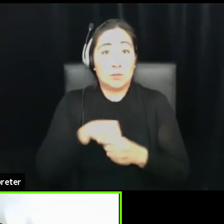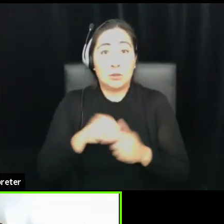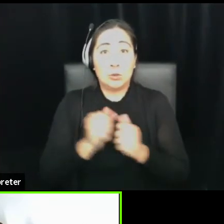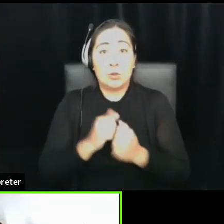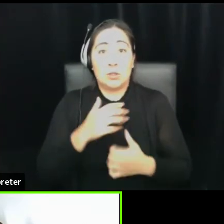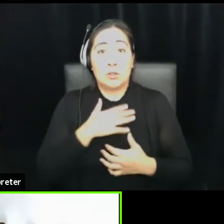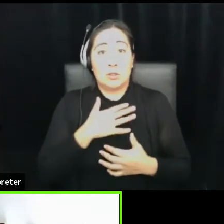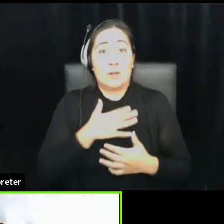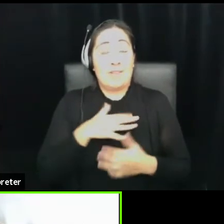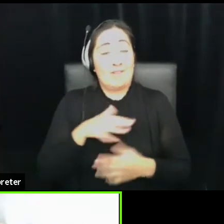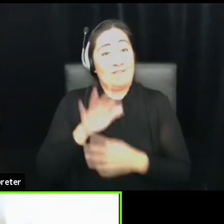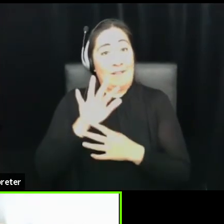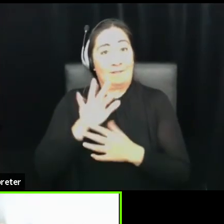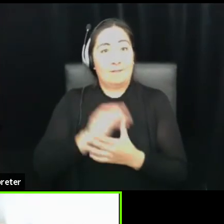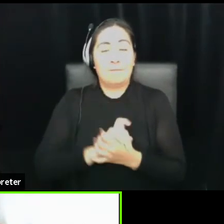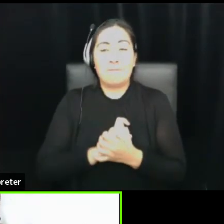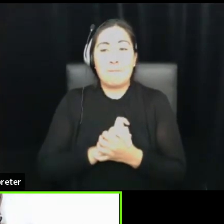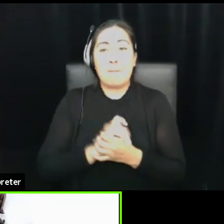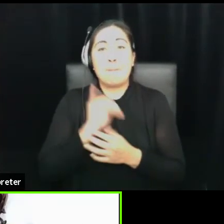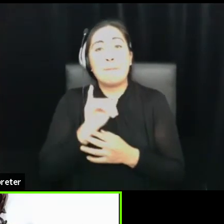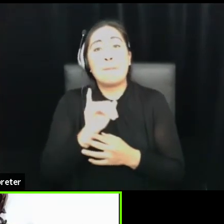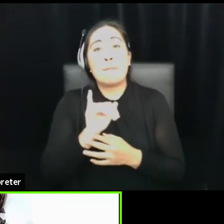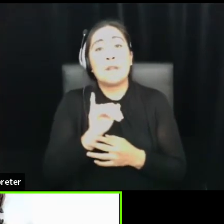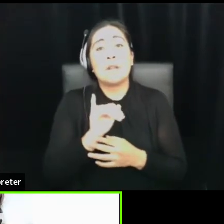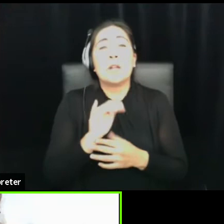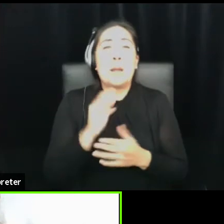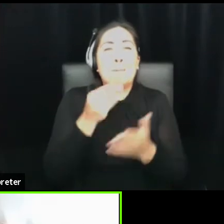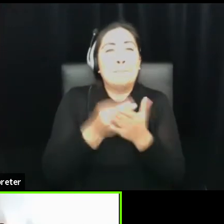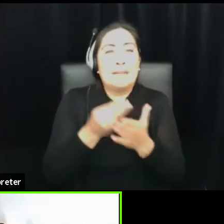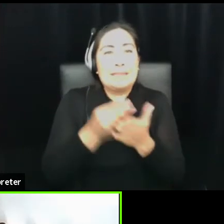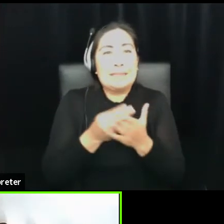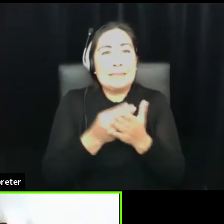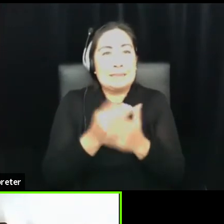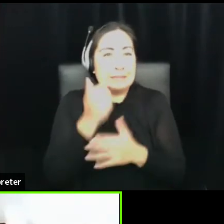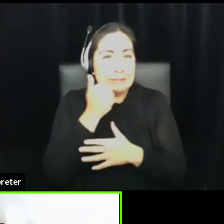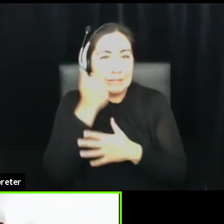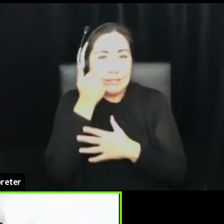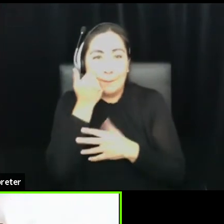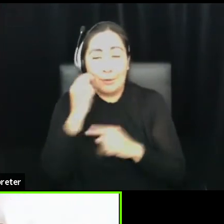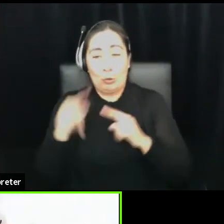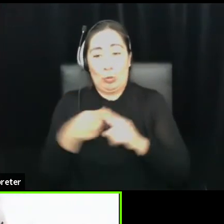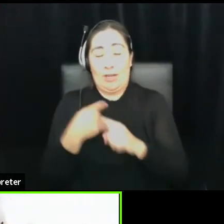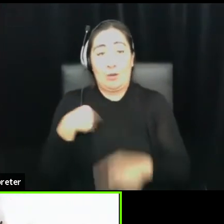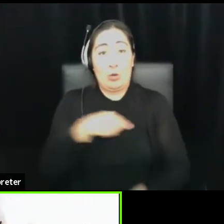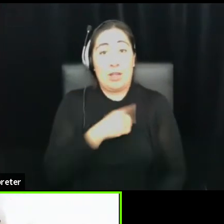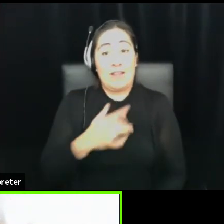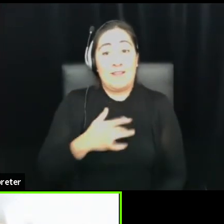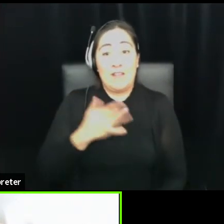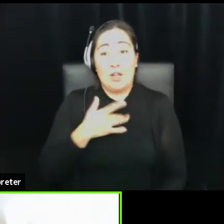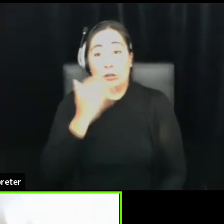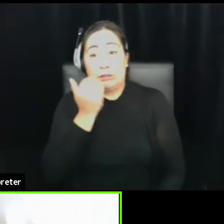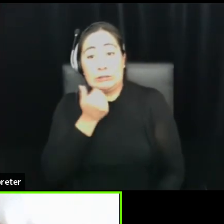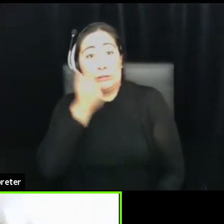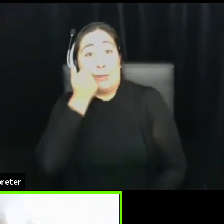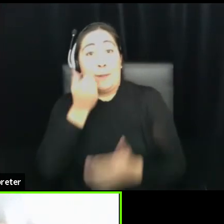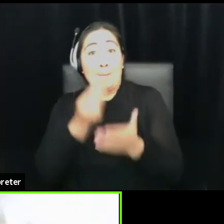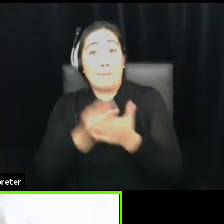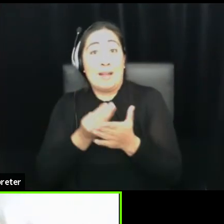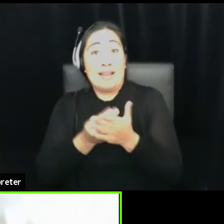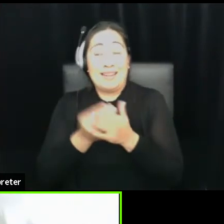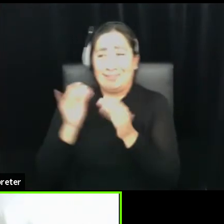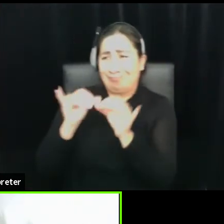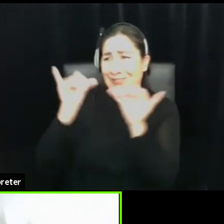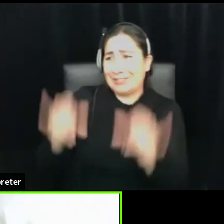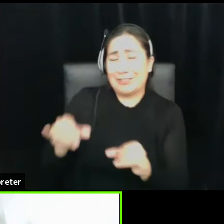This reflective five is around money shame. When we feel shame about money, the system is working as